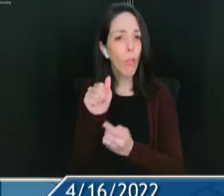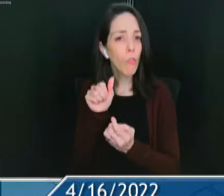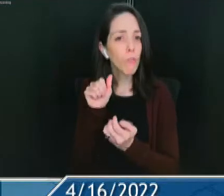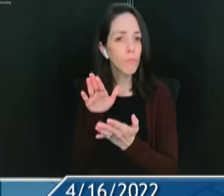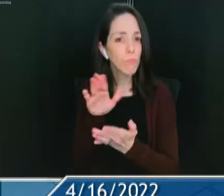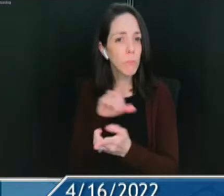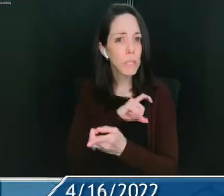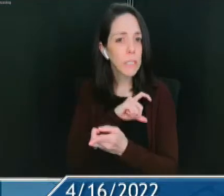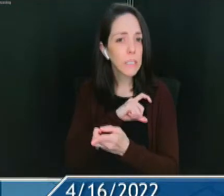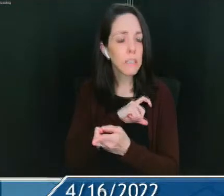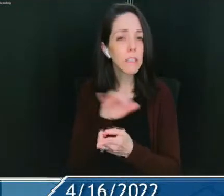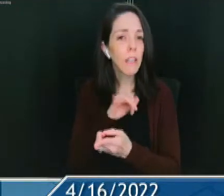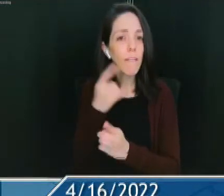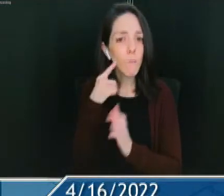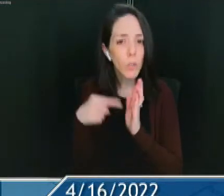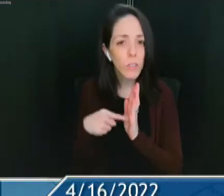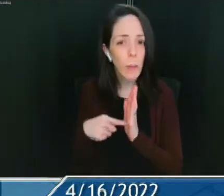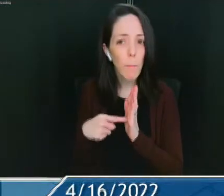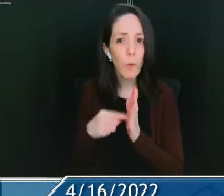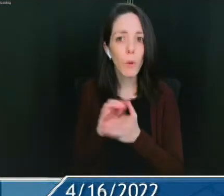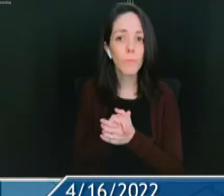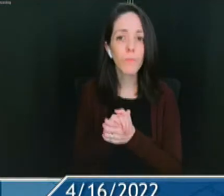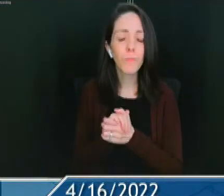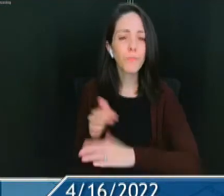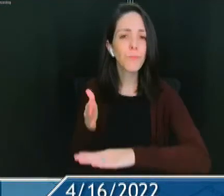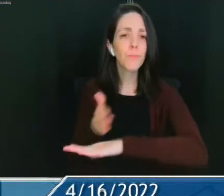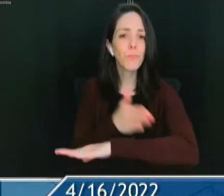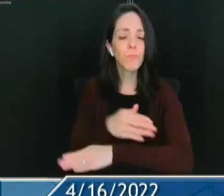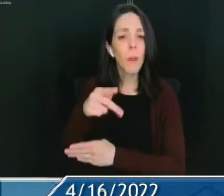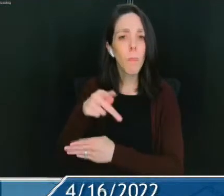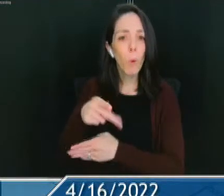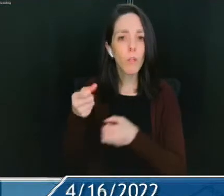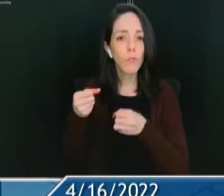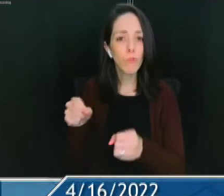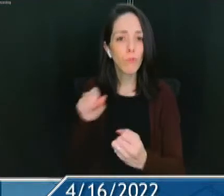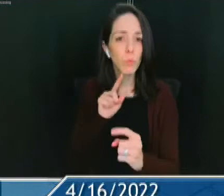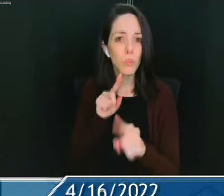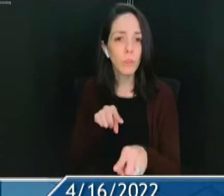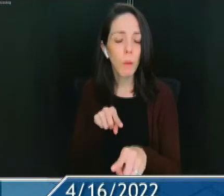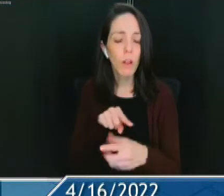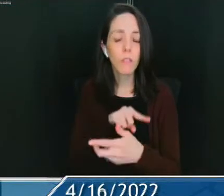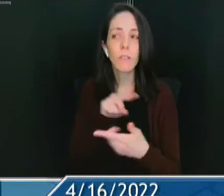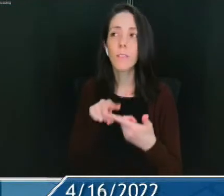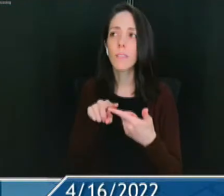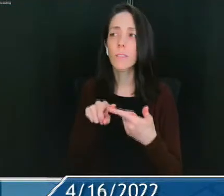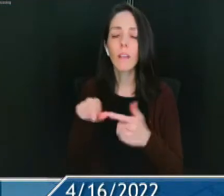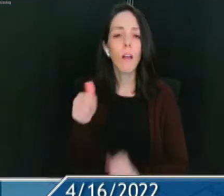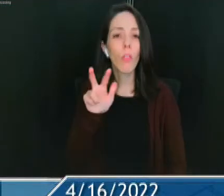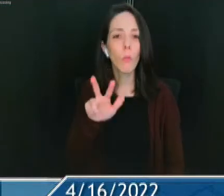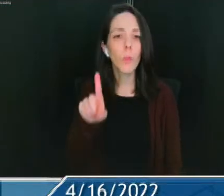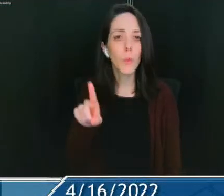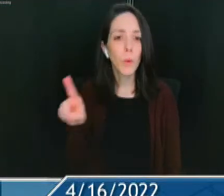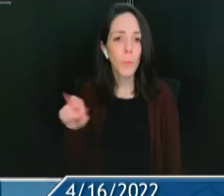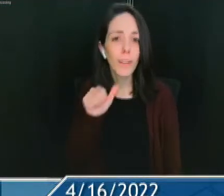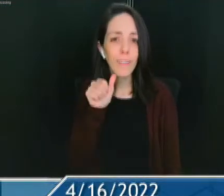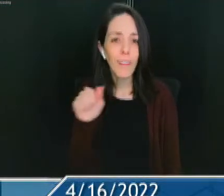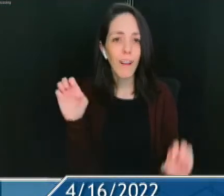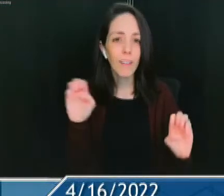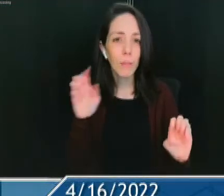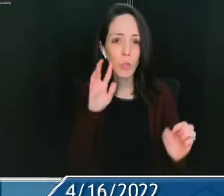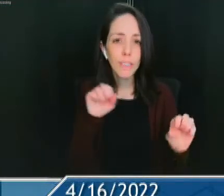police, including enhanced Portland Street response, as well as an enhanced 311 non-emergency system to